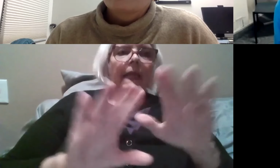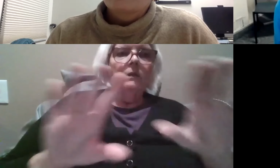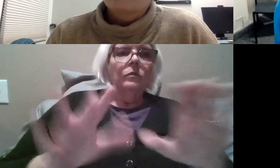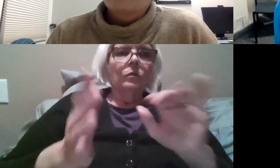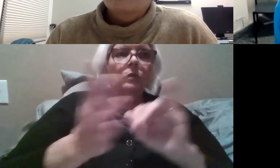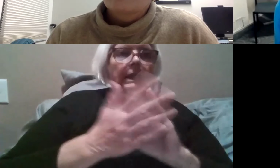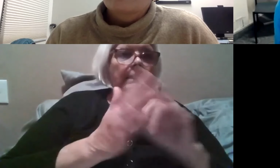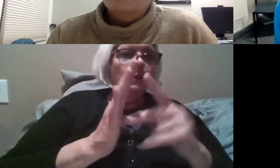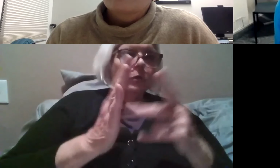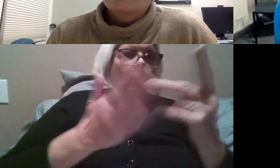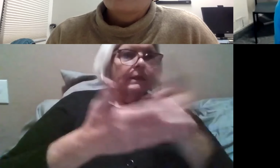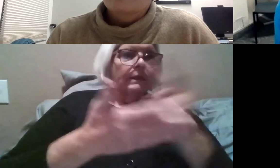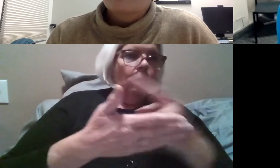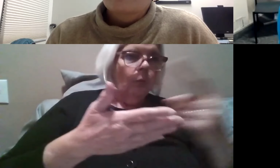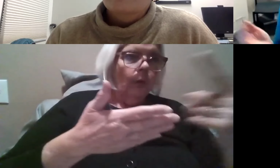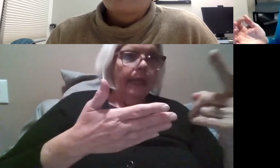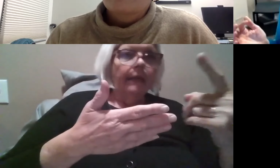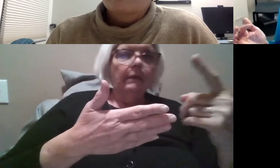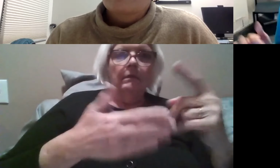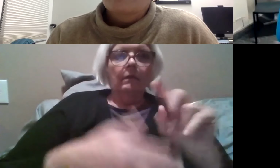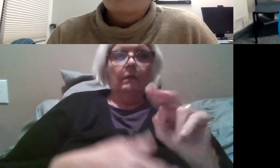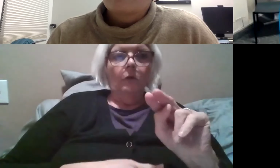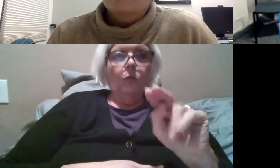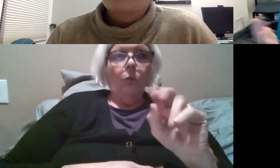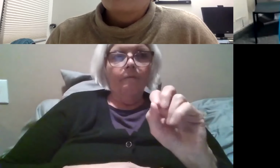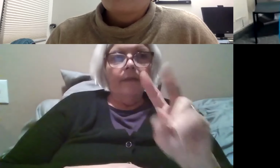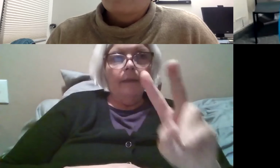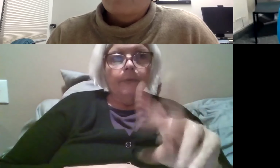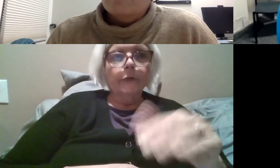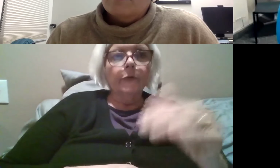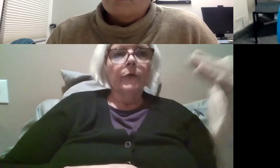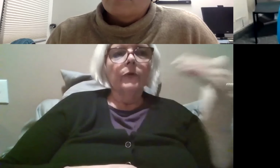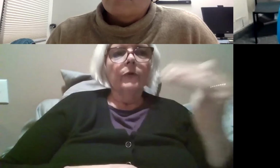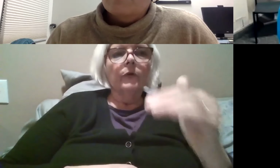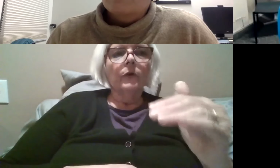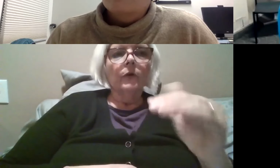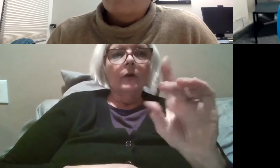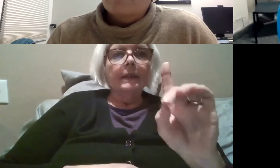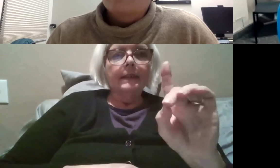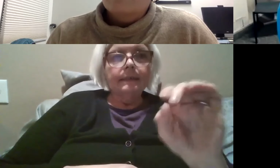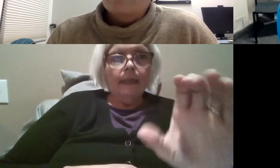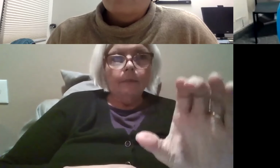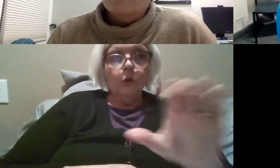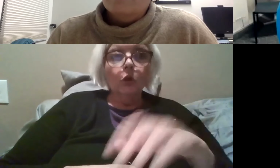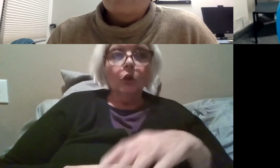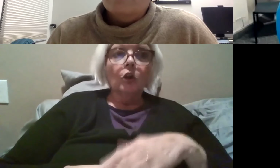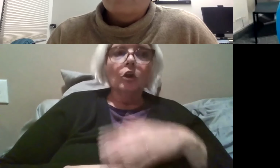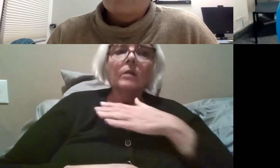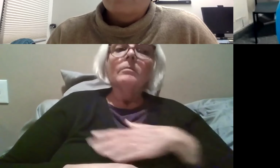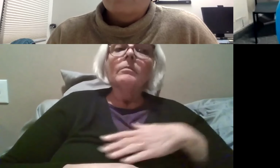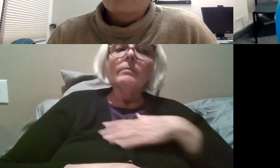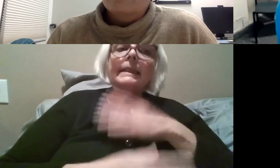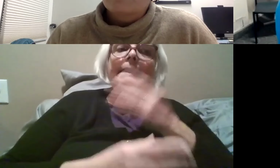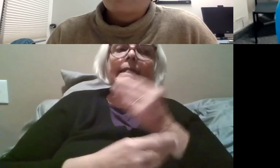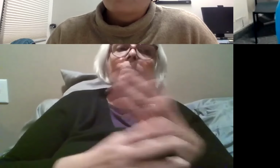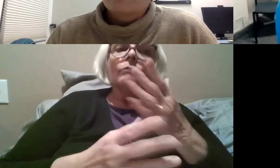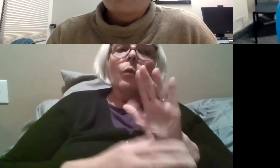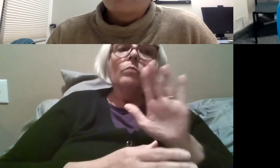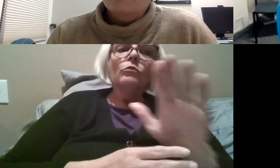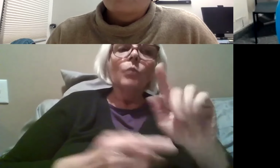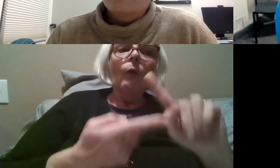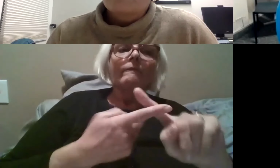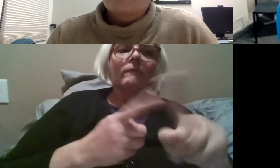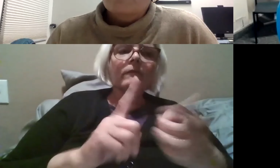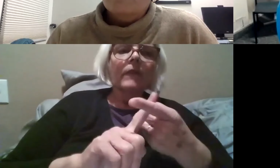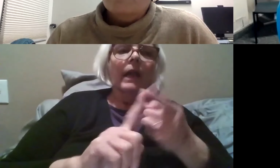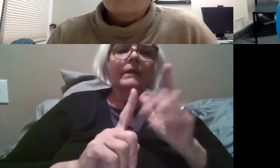So please let friends and family know. They can watch this recording, which will be up on our website in the